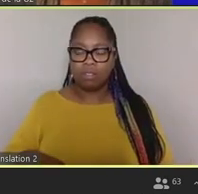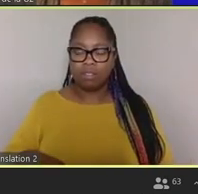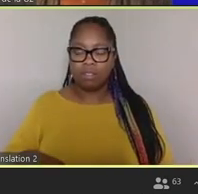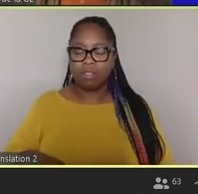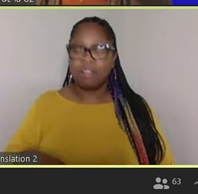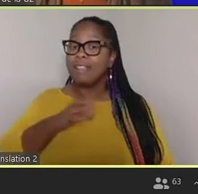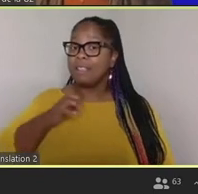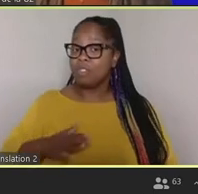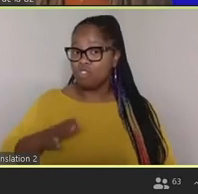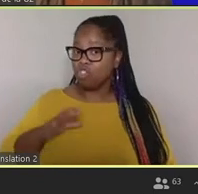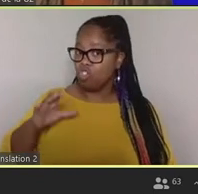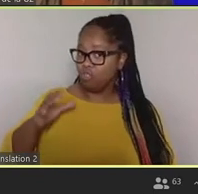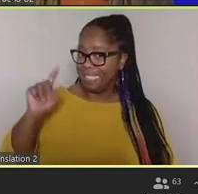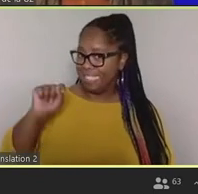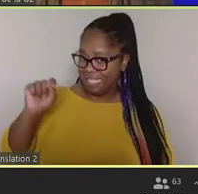Commissioner Ortiz here.